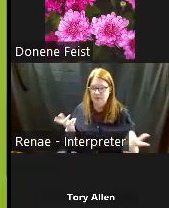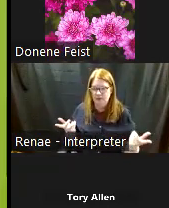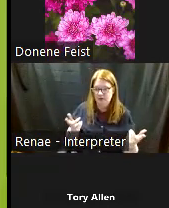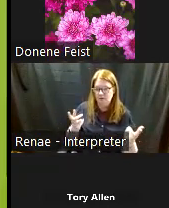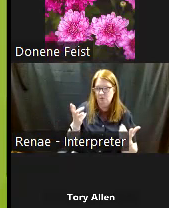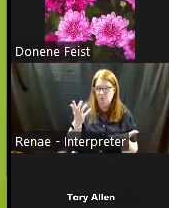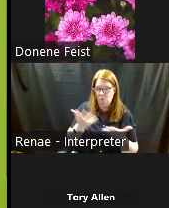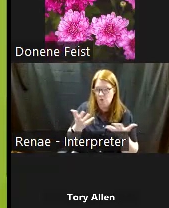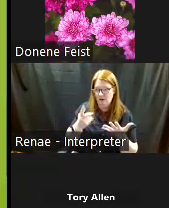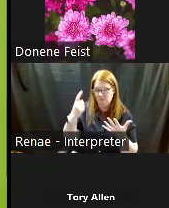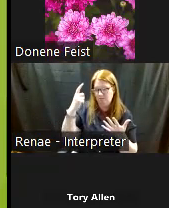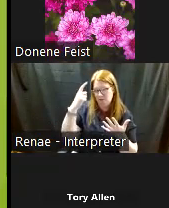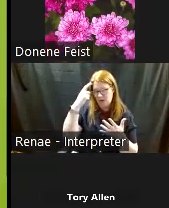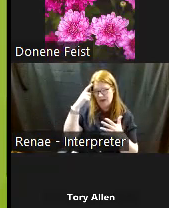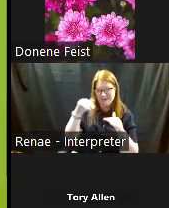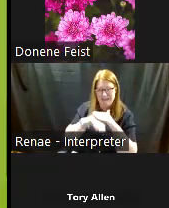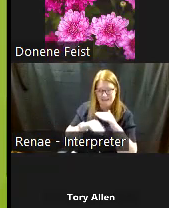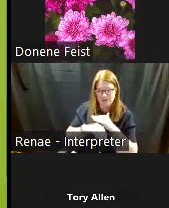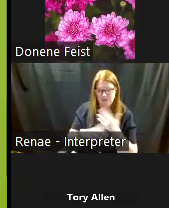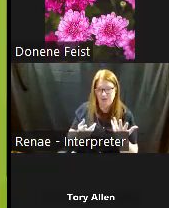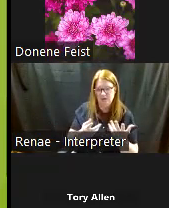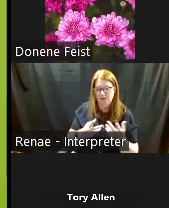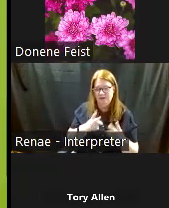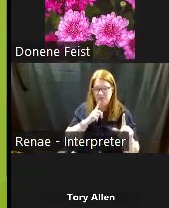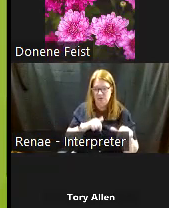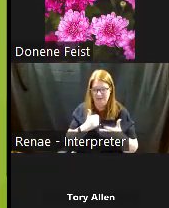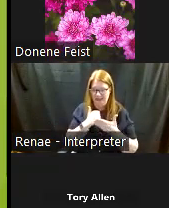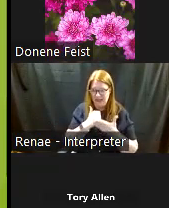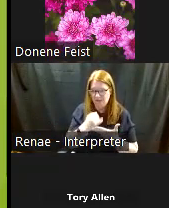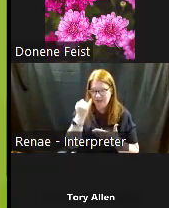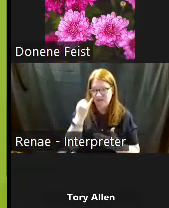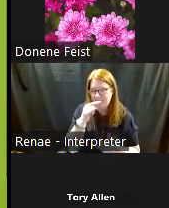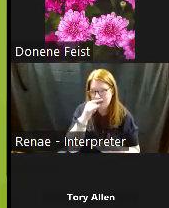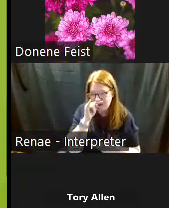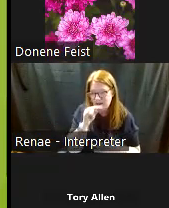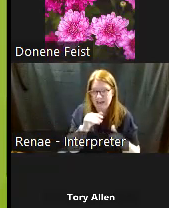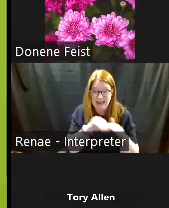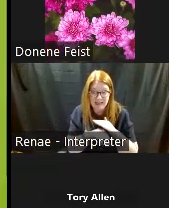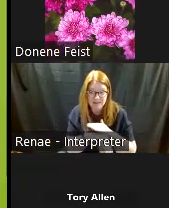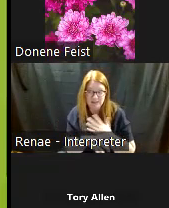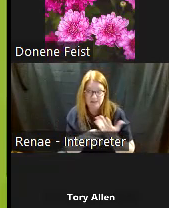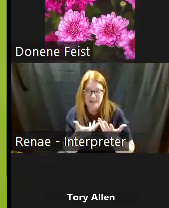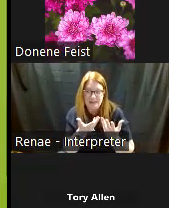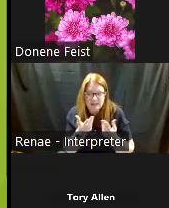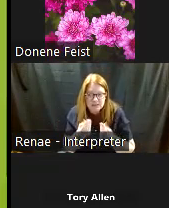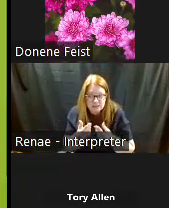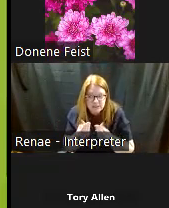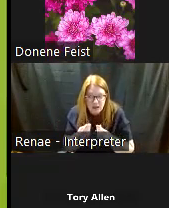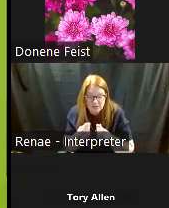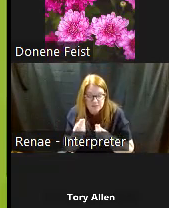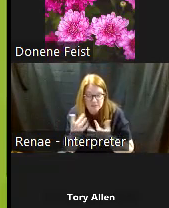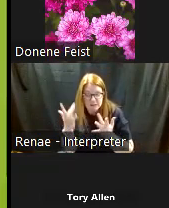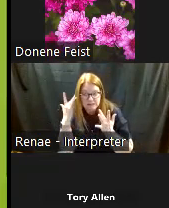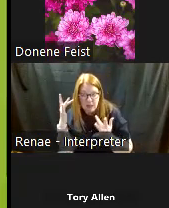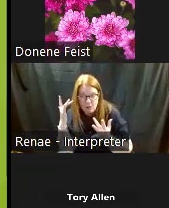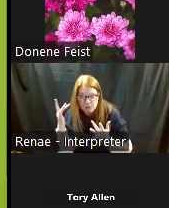to. And these results will help us determine whether kids can access soft sounds and really, ideally, what